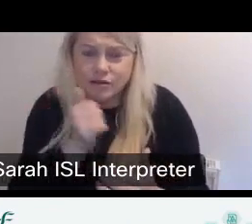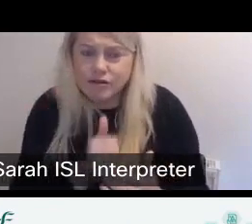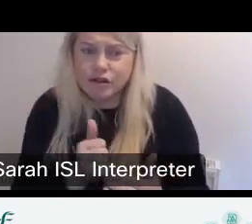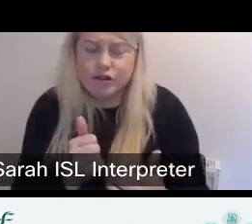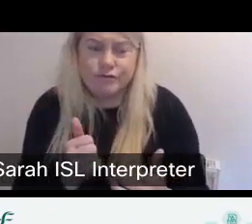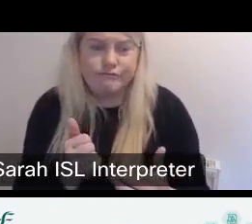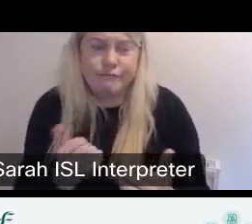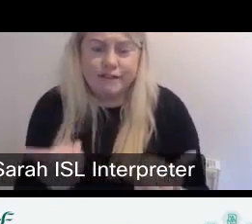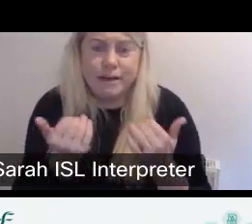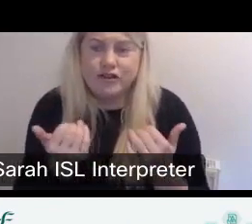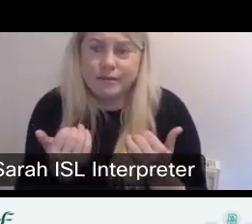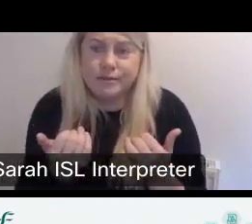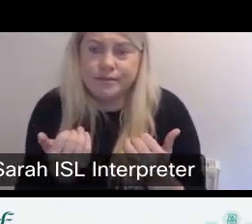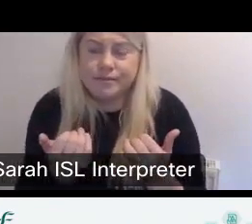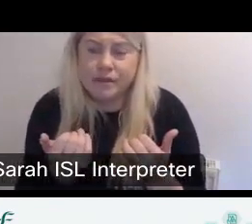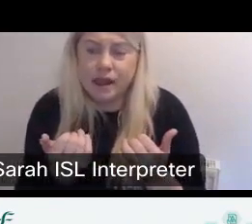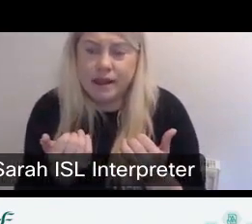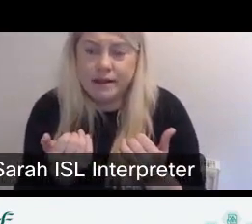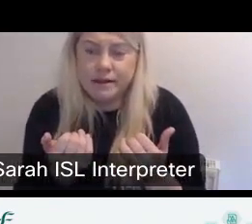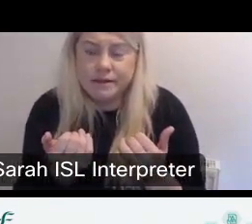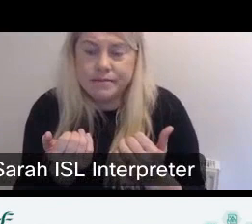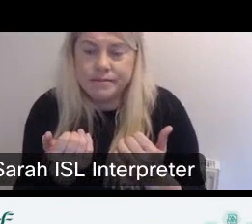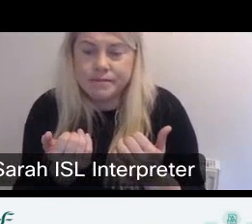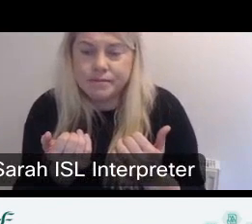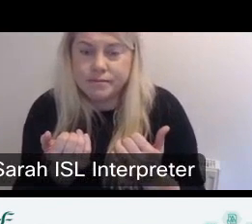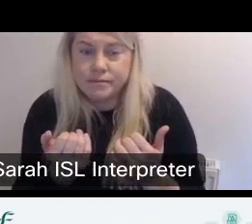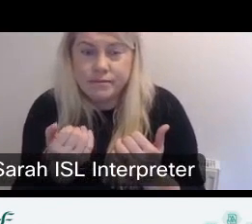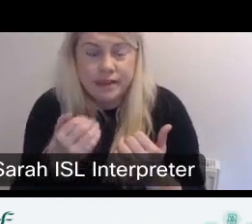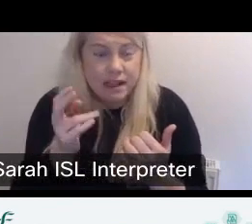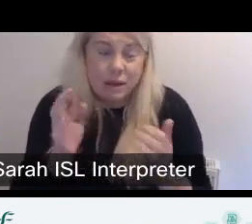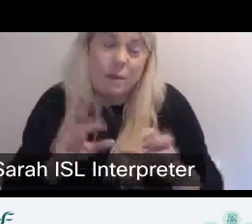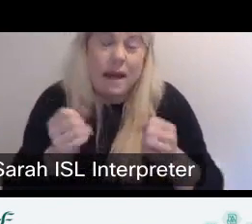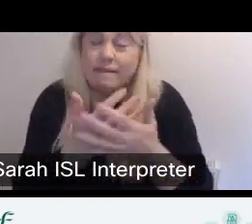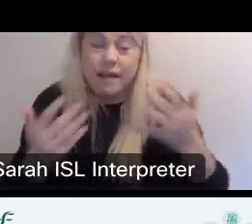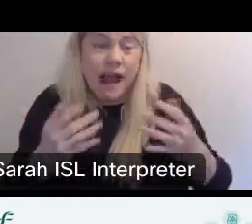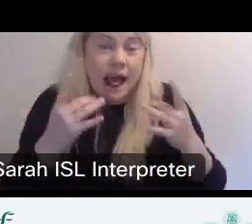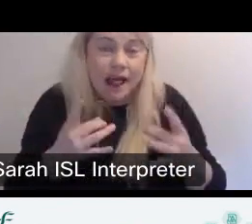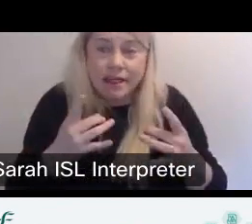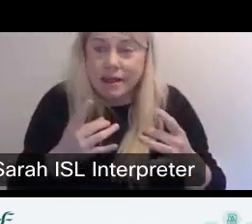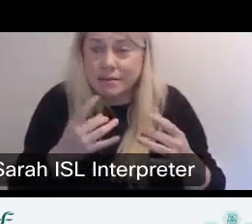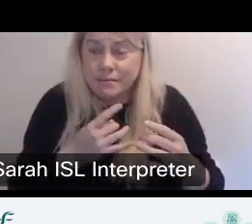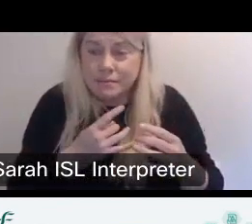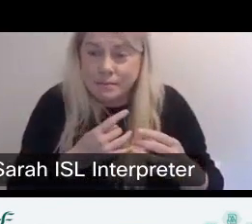off the webinar, health matters articles, and our newsletters.